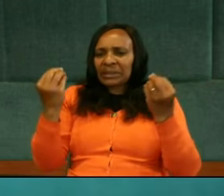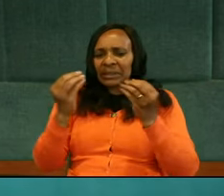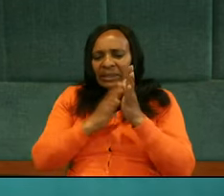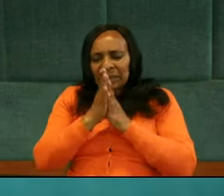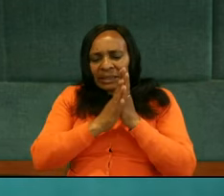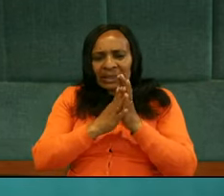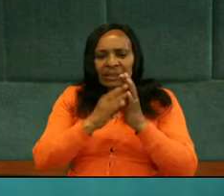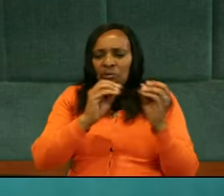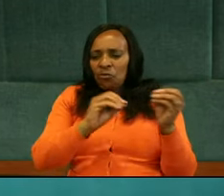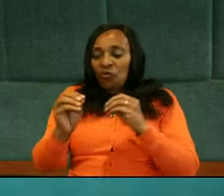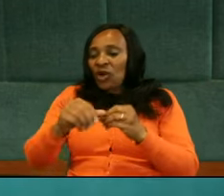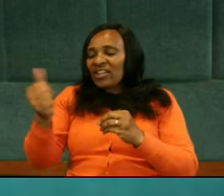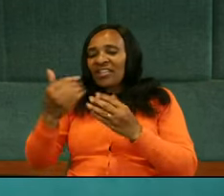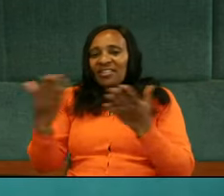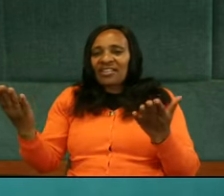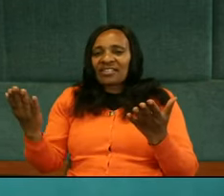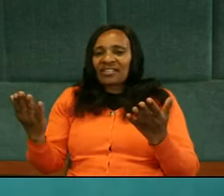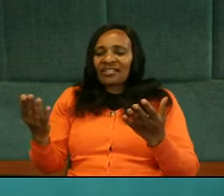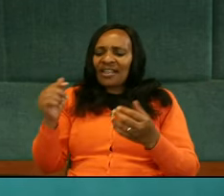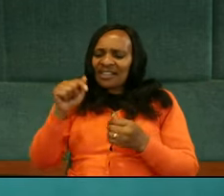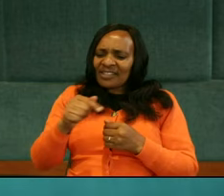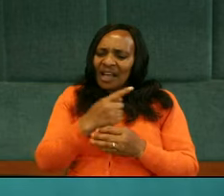else. Hmm. So those are the different